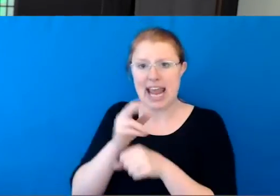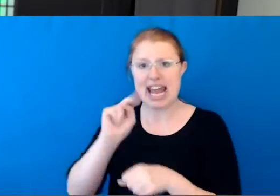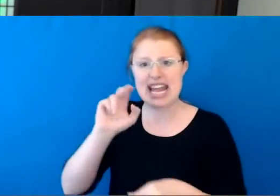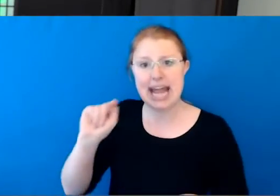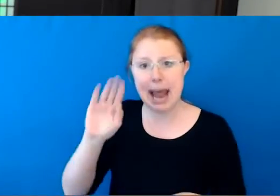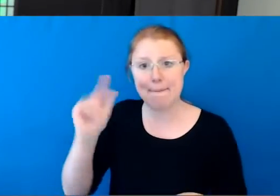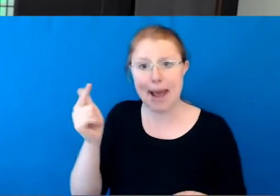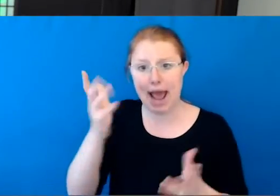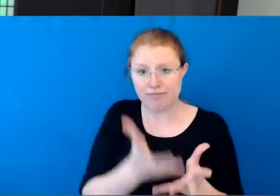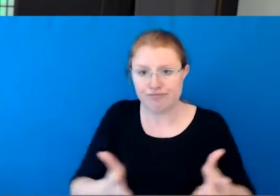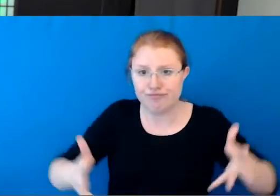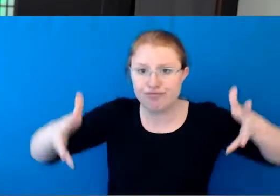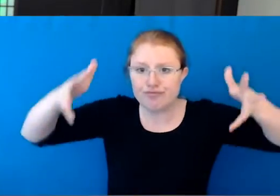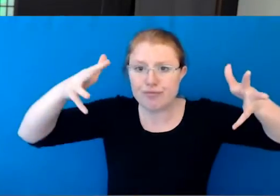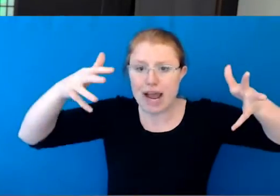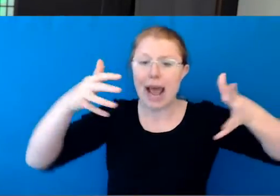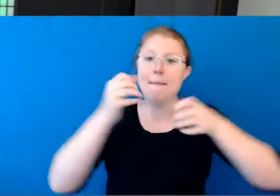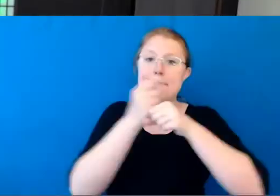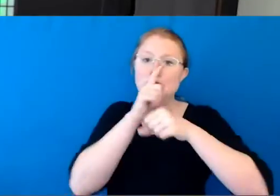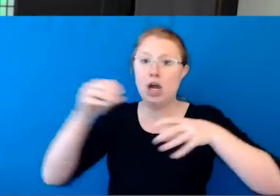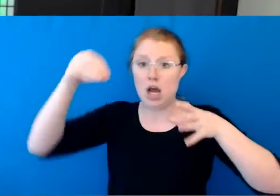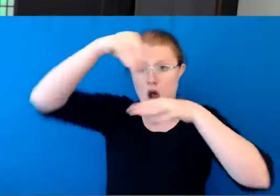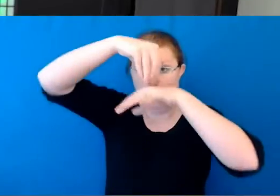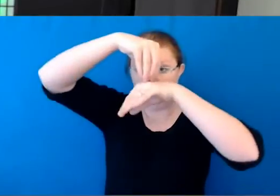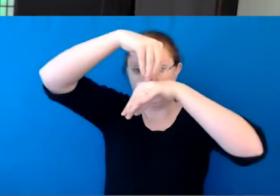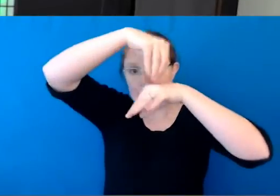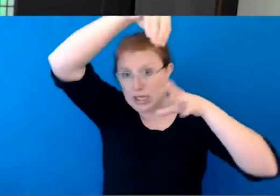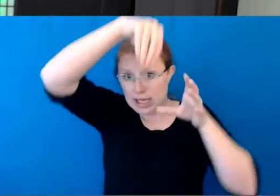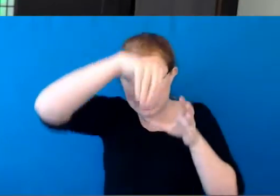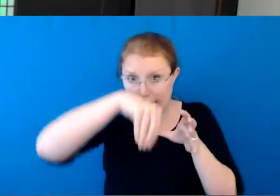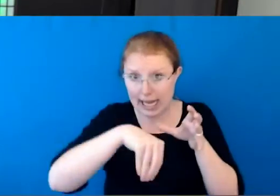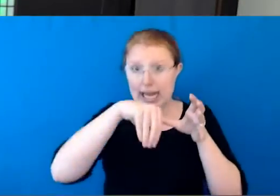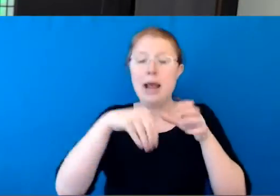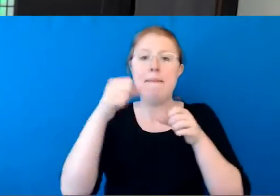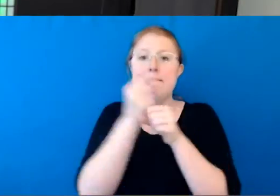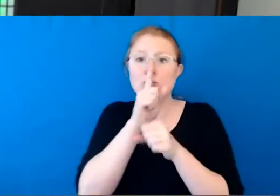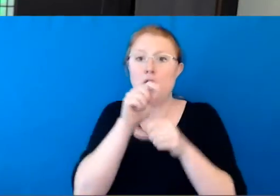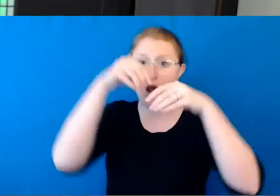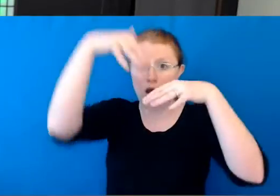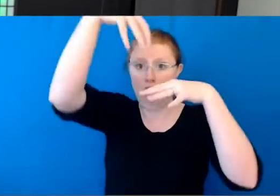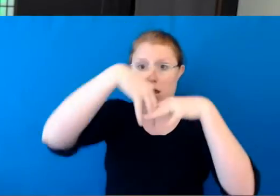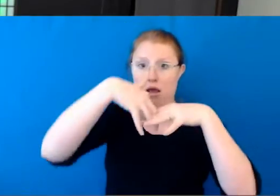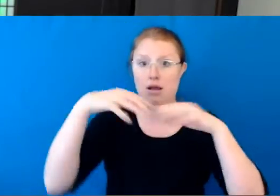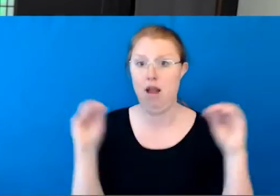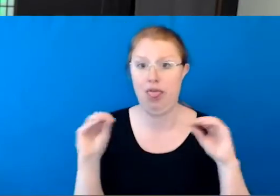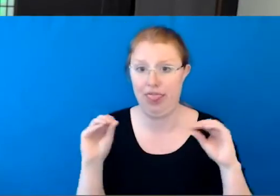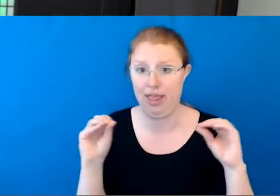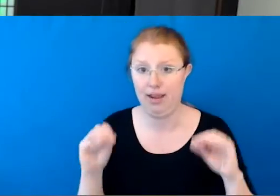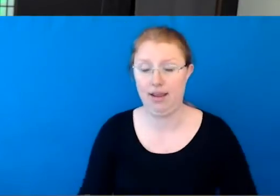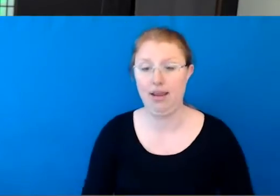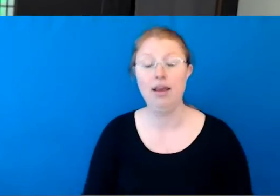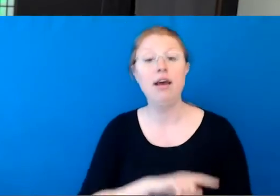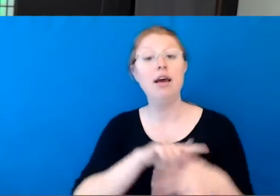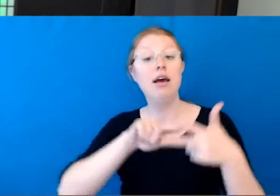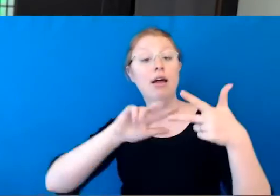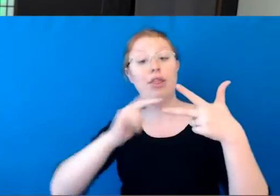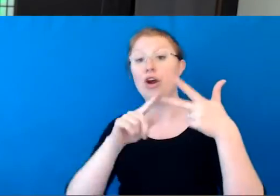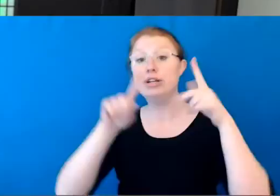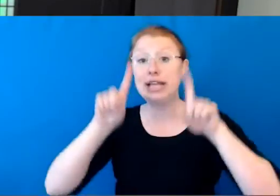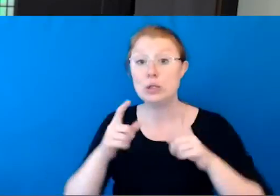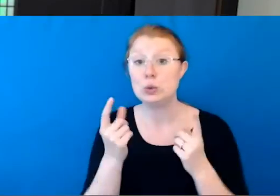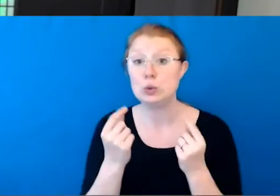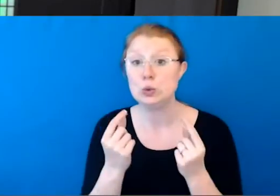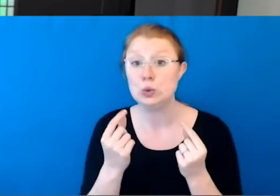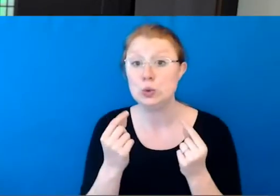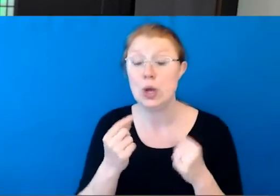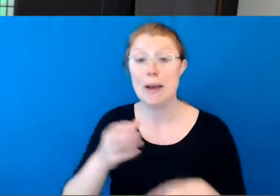and make sure that all the arms stay inside. Then there's the feeding test. Obtain a large plastic milk jug.